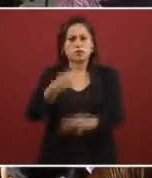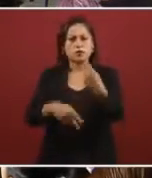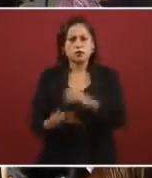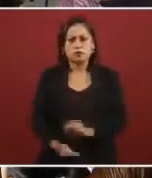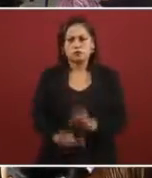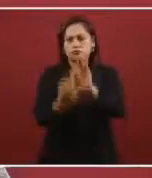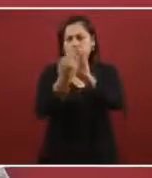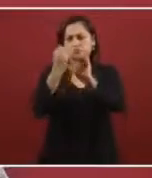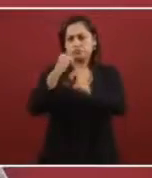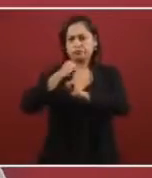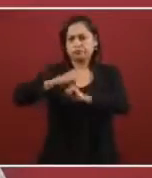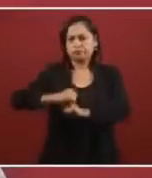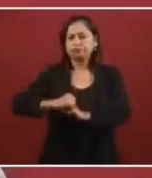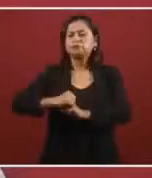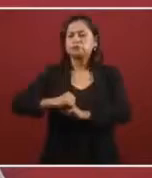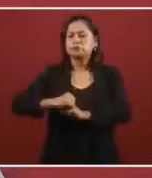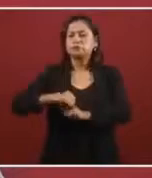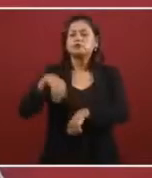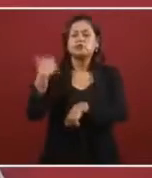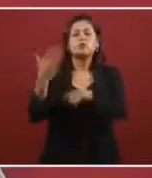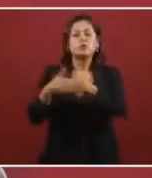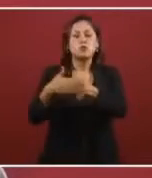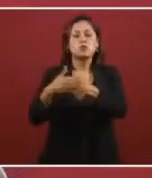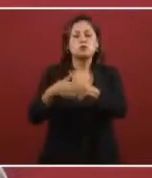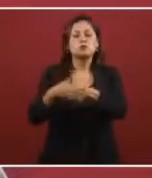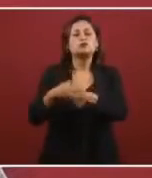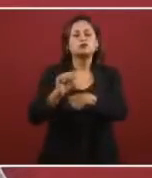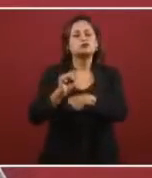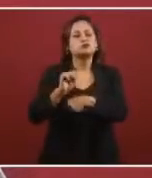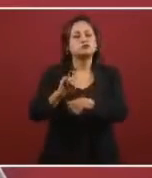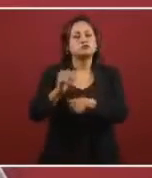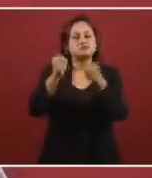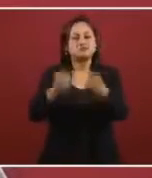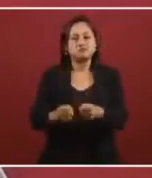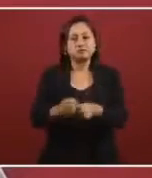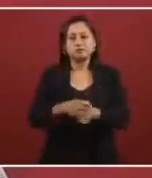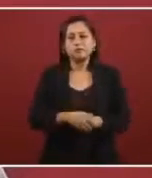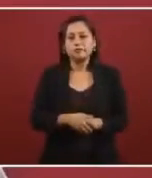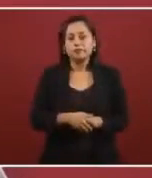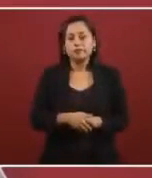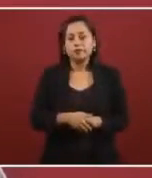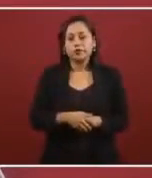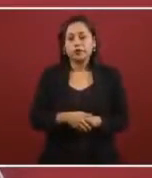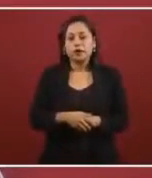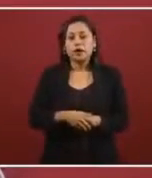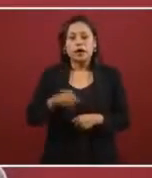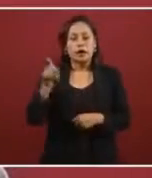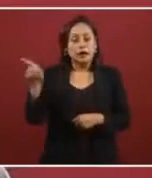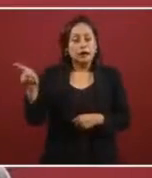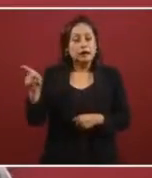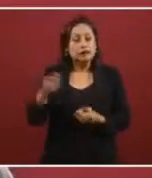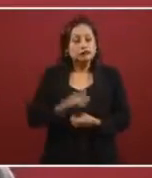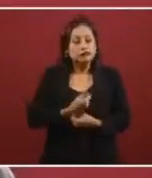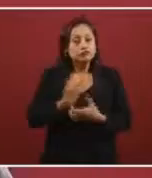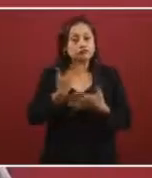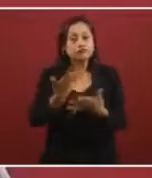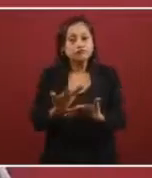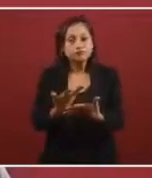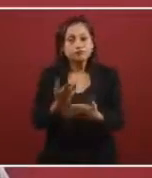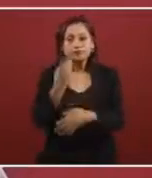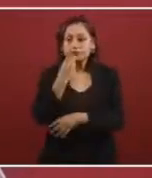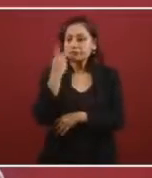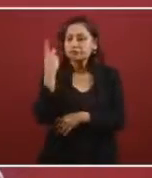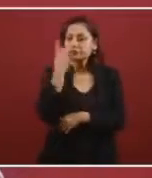given his, he has said that he volunteers to come give his declaration. And the most important thing about